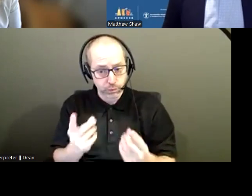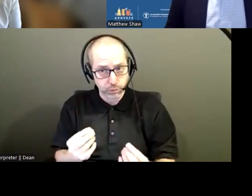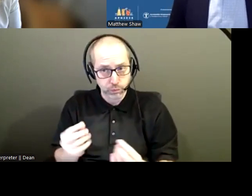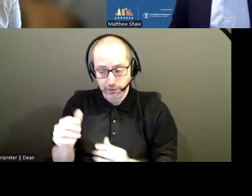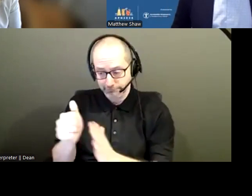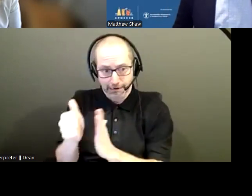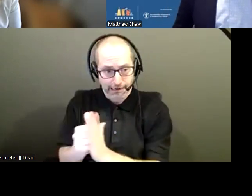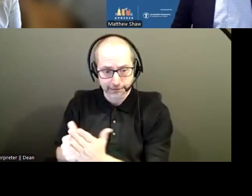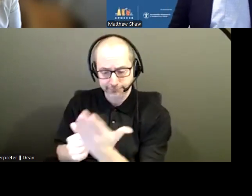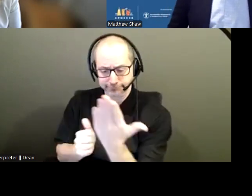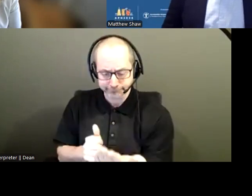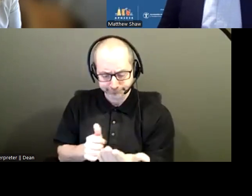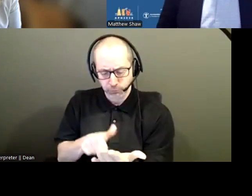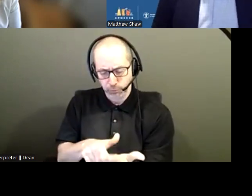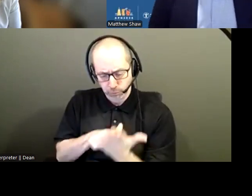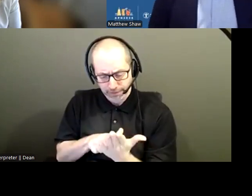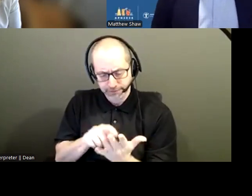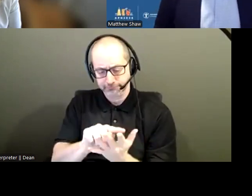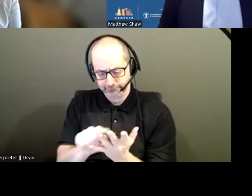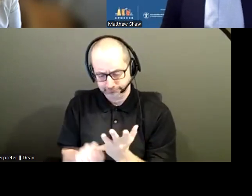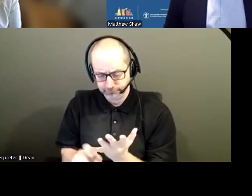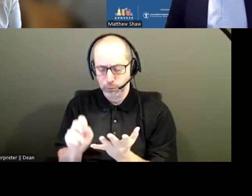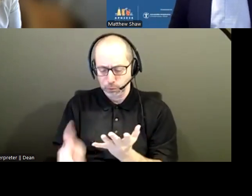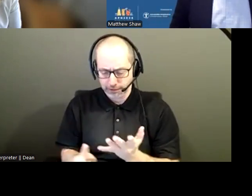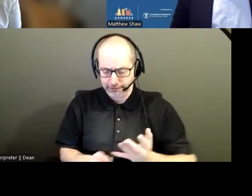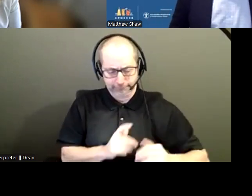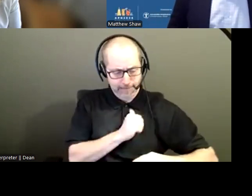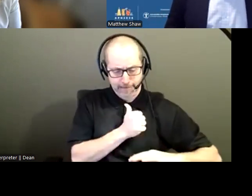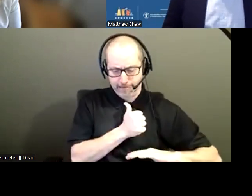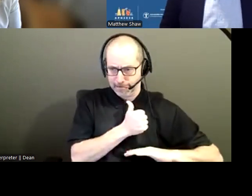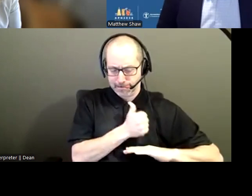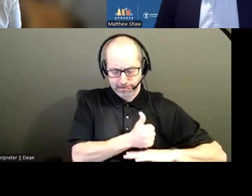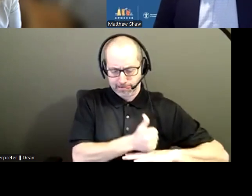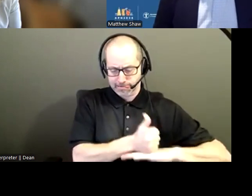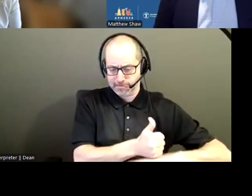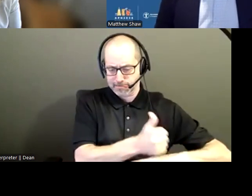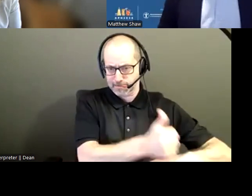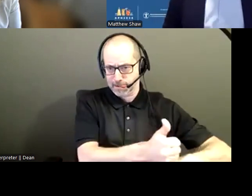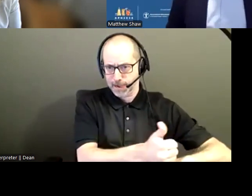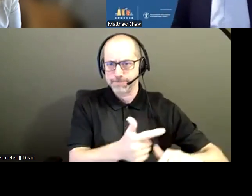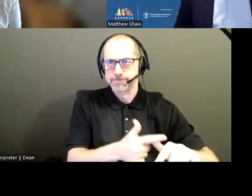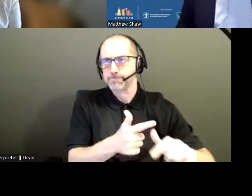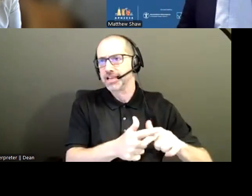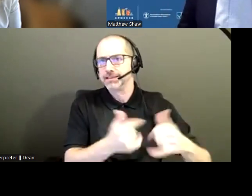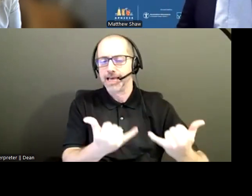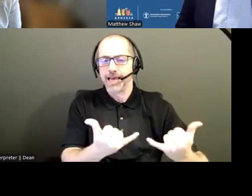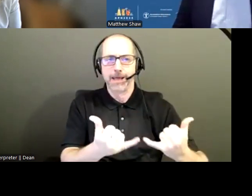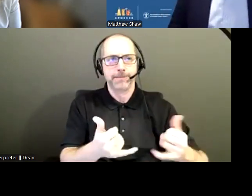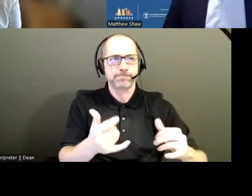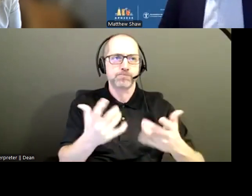act. We'll try to be as detailed as possible, and maybe we'll try to embed this in a big picture